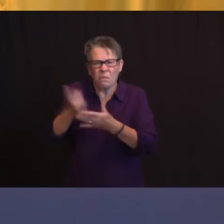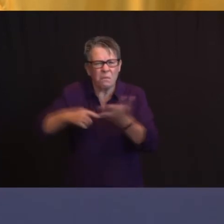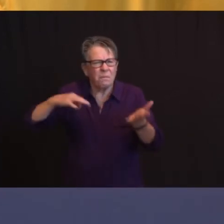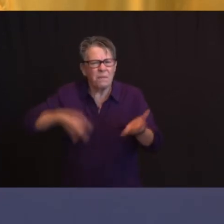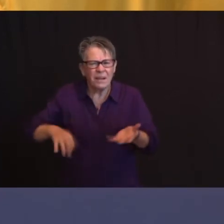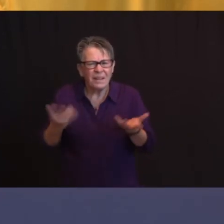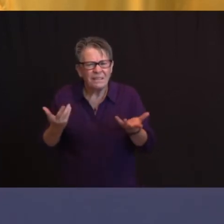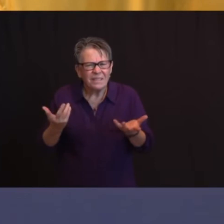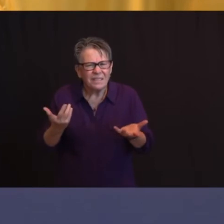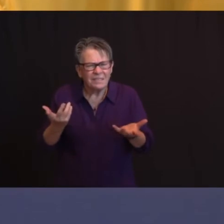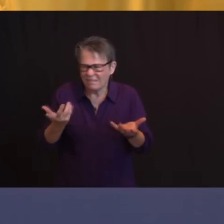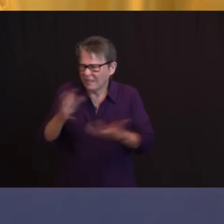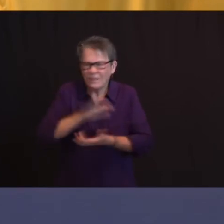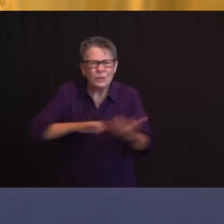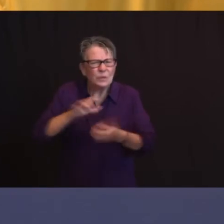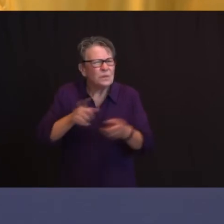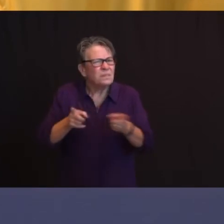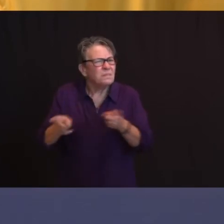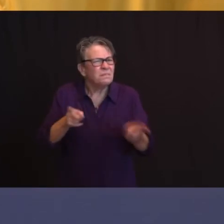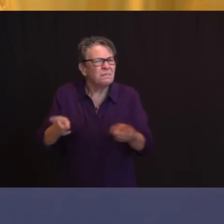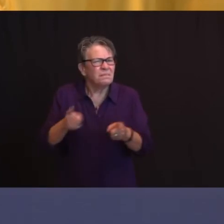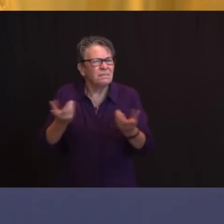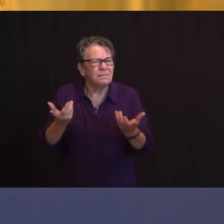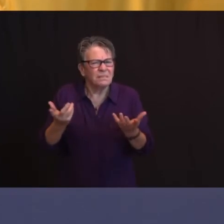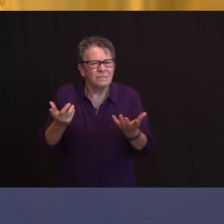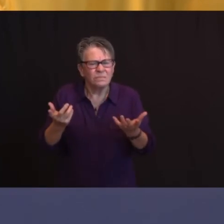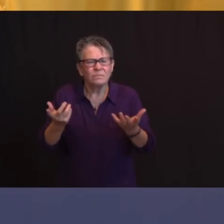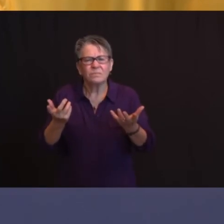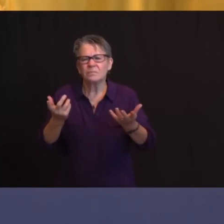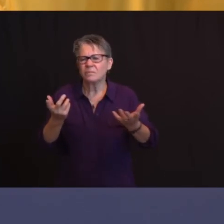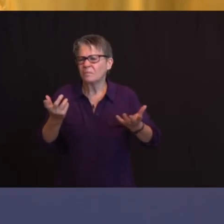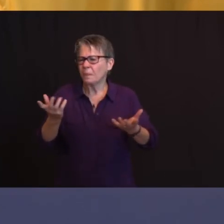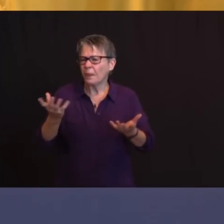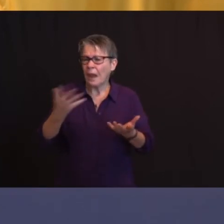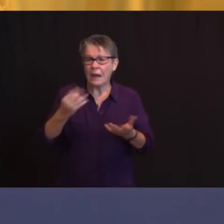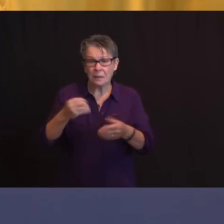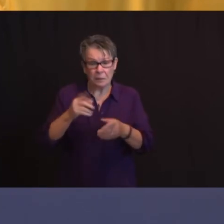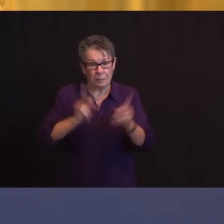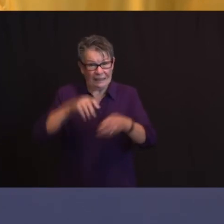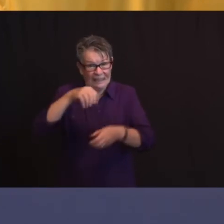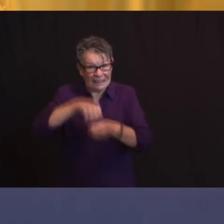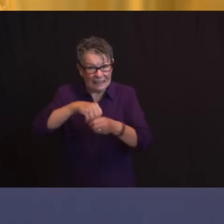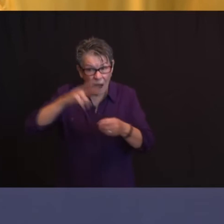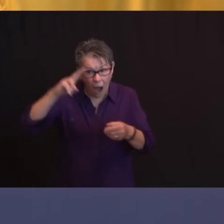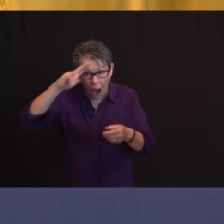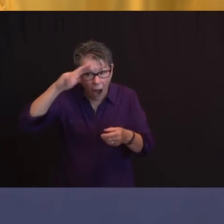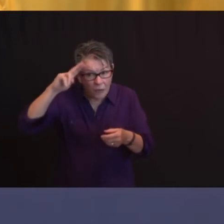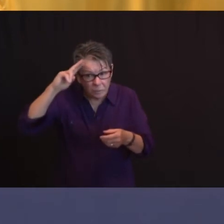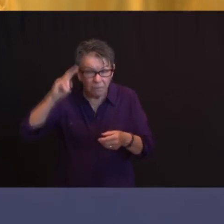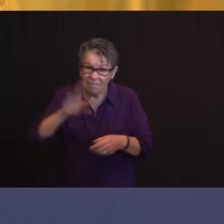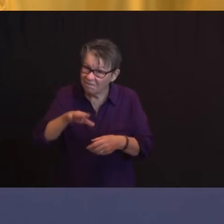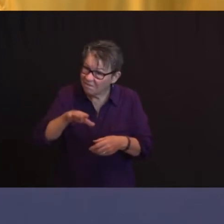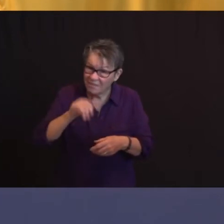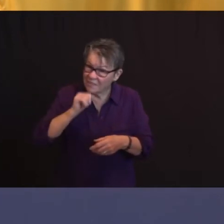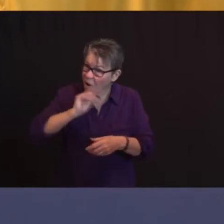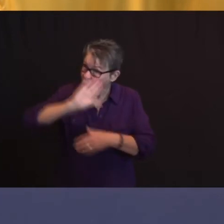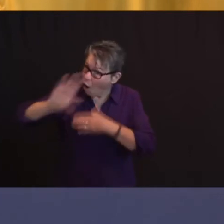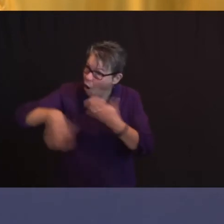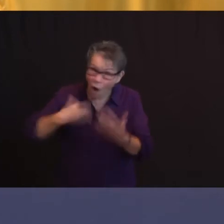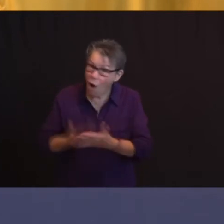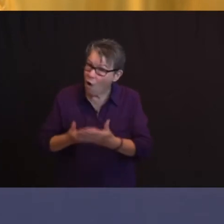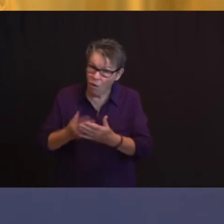obviously there are people in hospital beds for other reasons. I also spoke to the head of the Nurses Association, Judy Schmidt, and she said that there's an issue